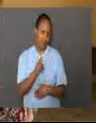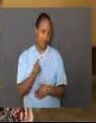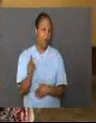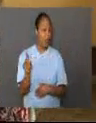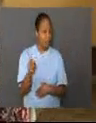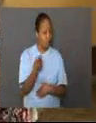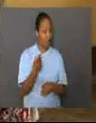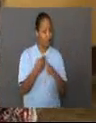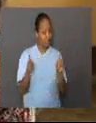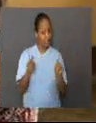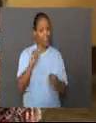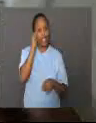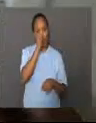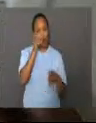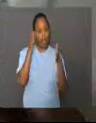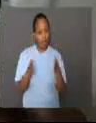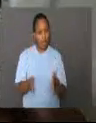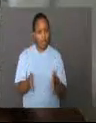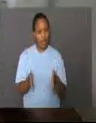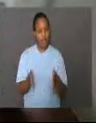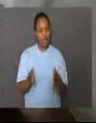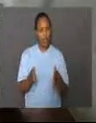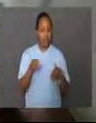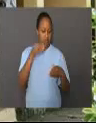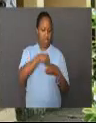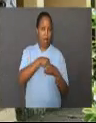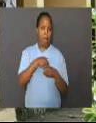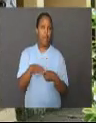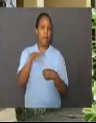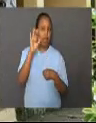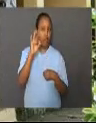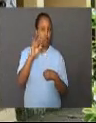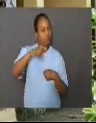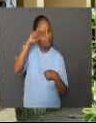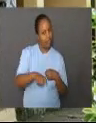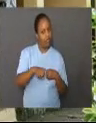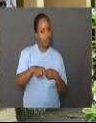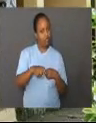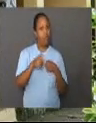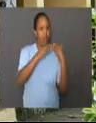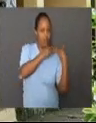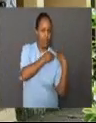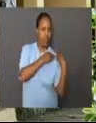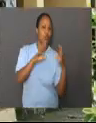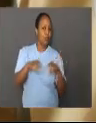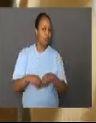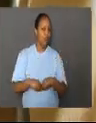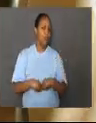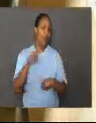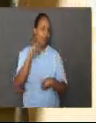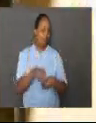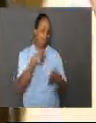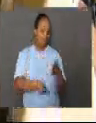However, Ethiopians who earn an income must accept the burden of